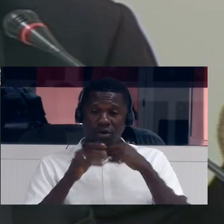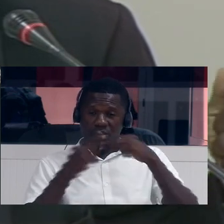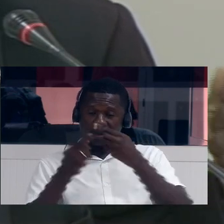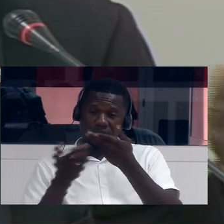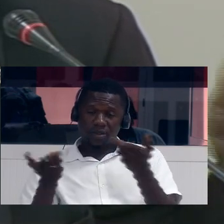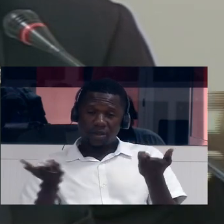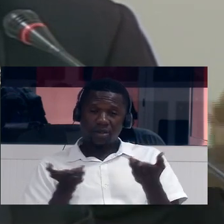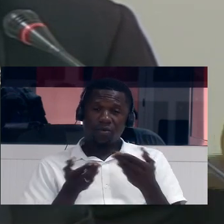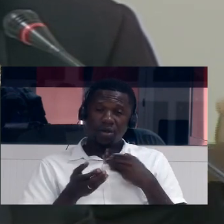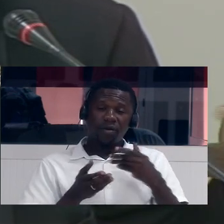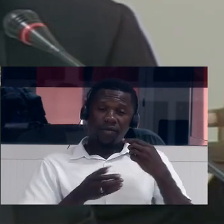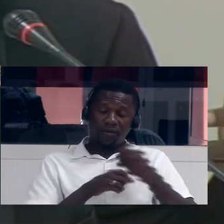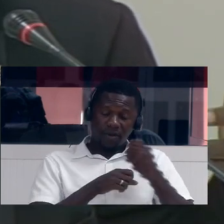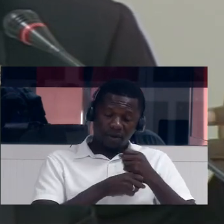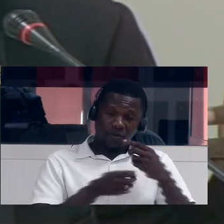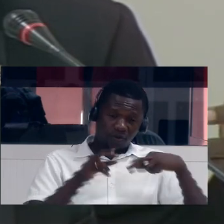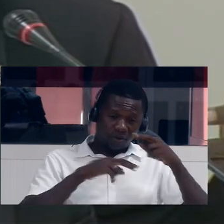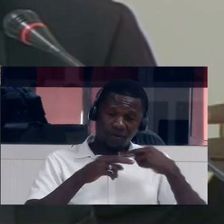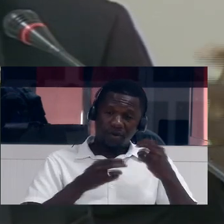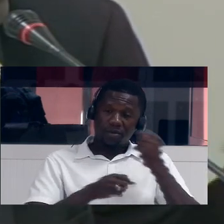way of establishing the record.